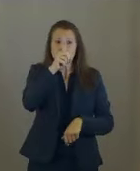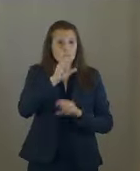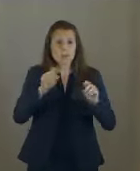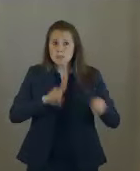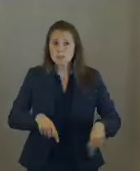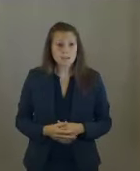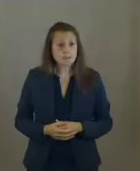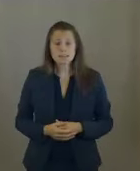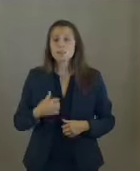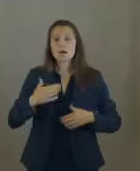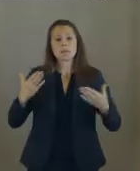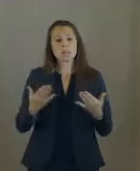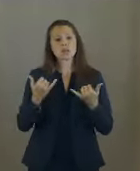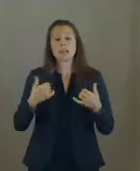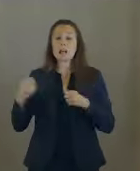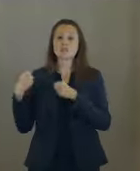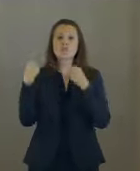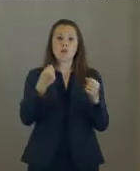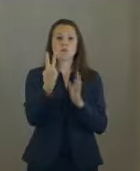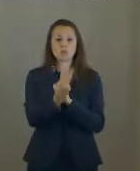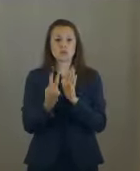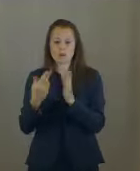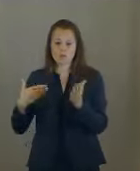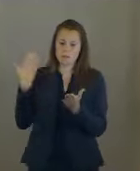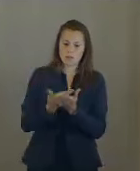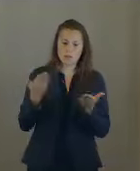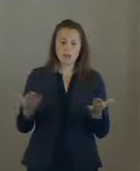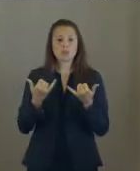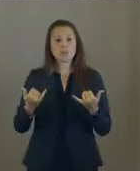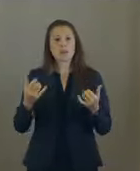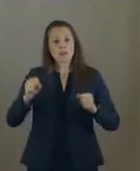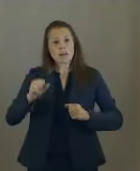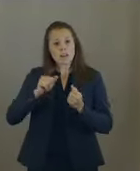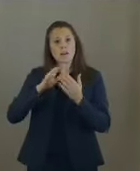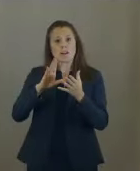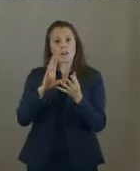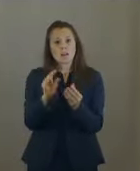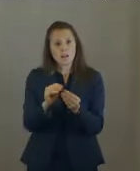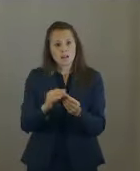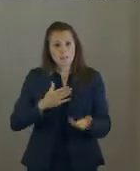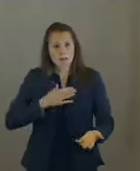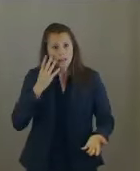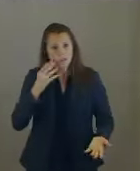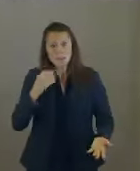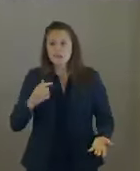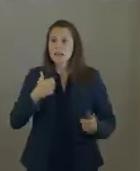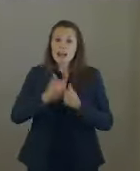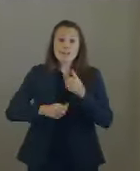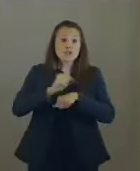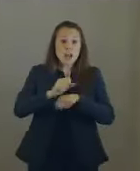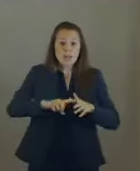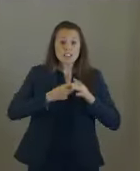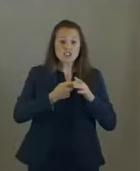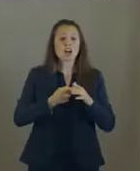you guys. So I'm here today. I drove 2 hours to get here so I can talk to you guys. Every job I get,